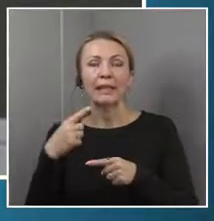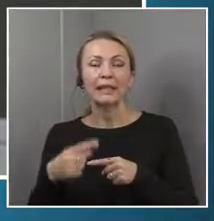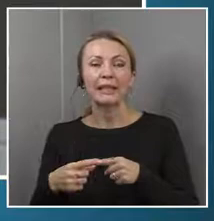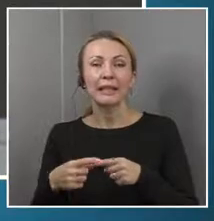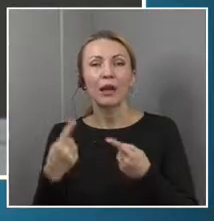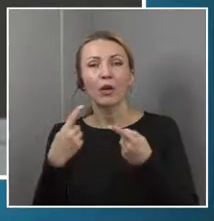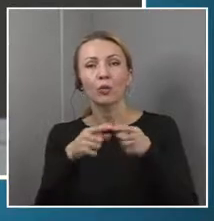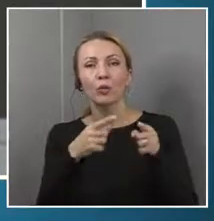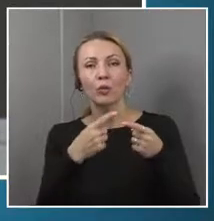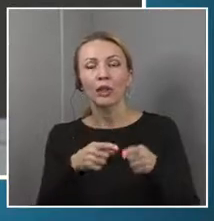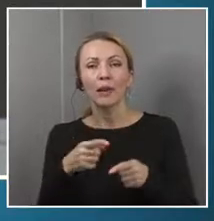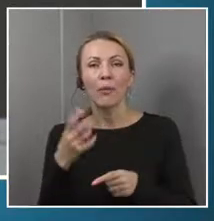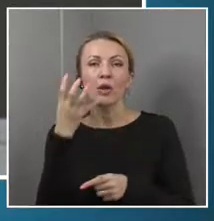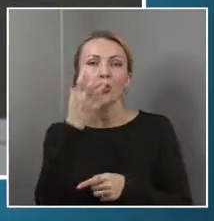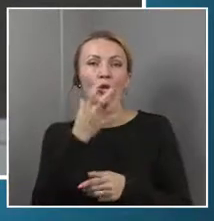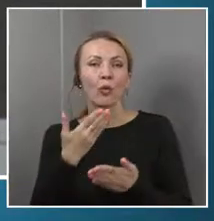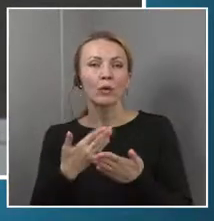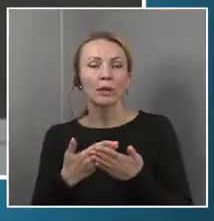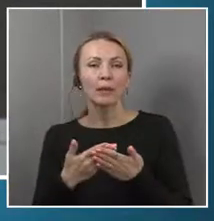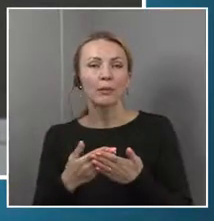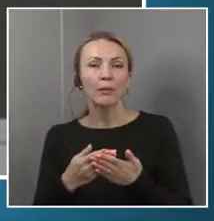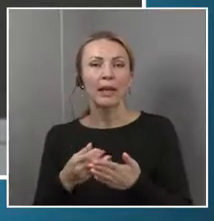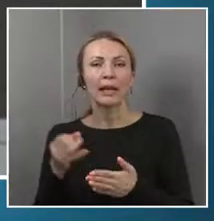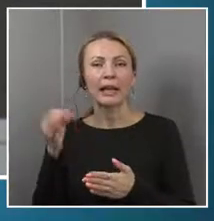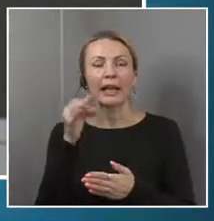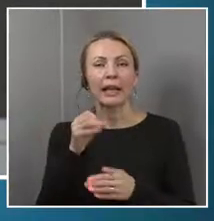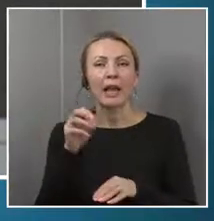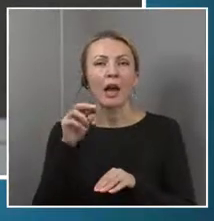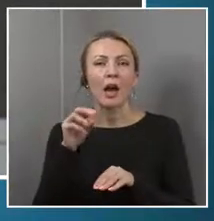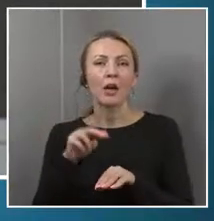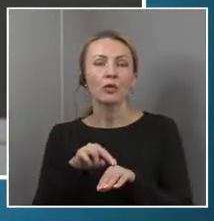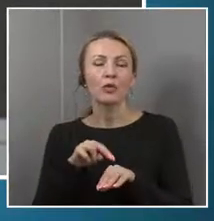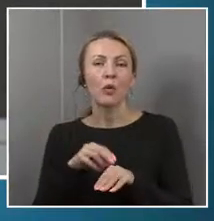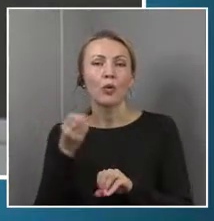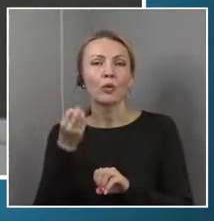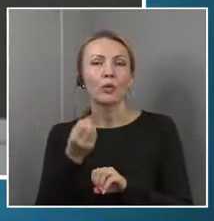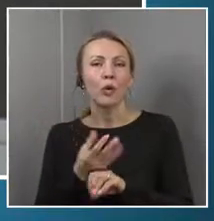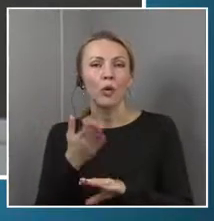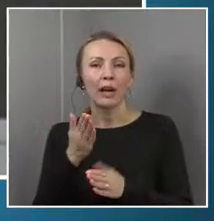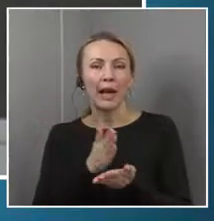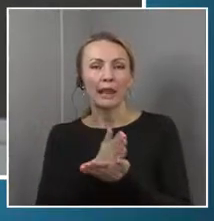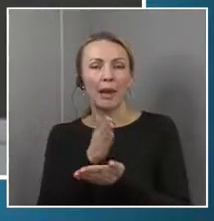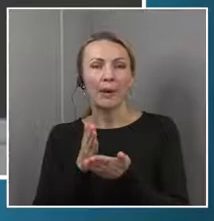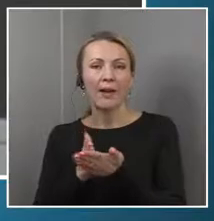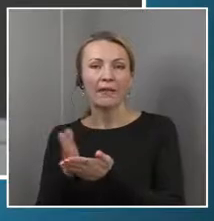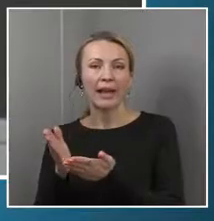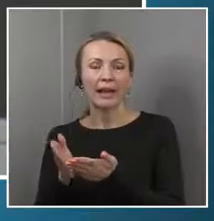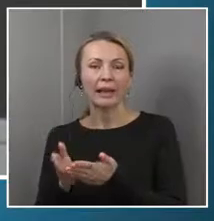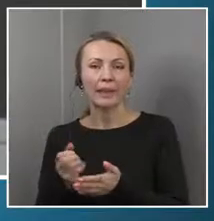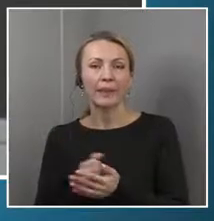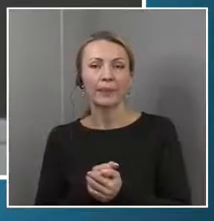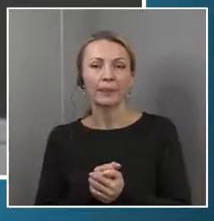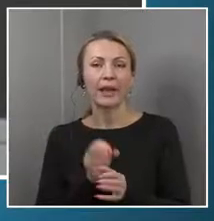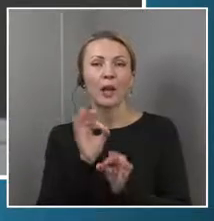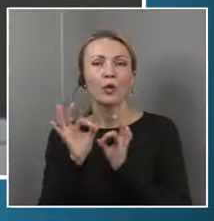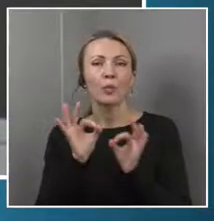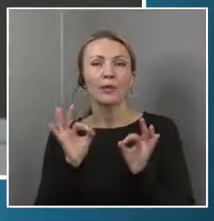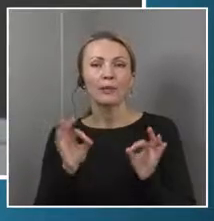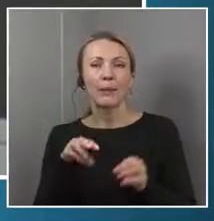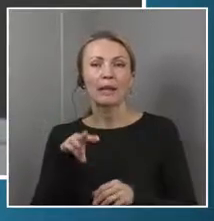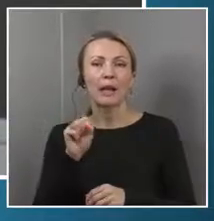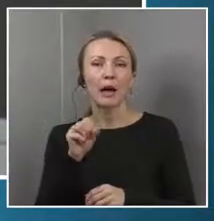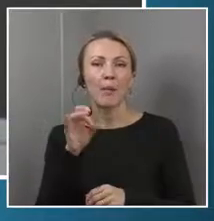self-investments. And then if you have enough money and enough interest, you can look for